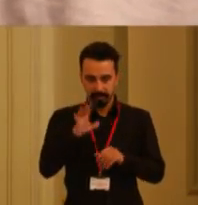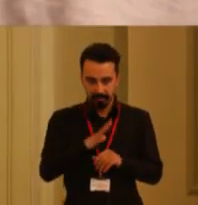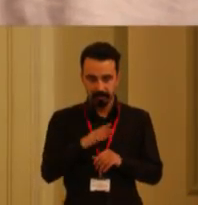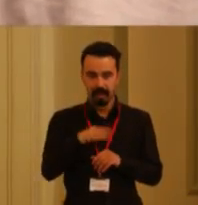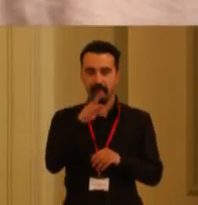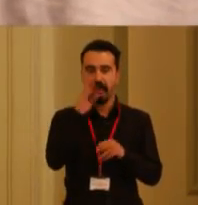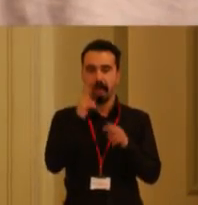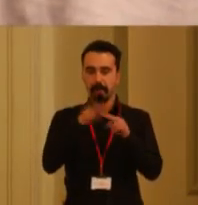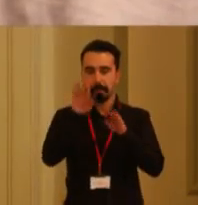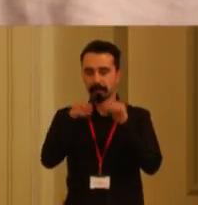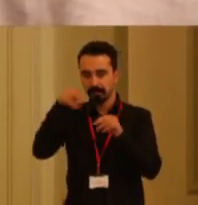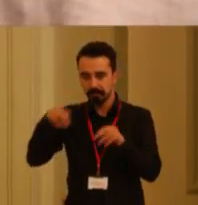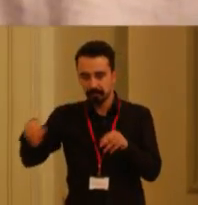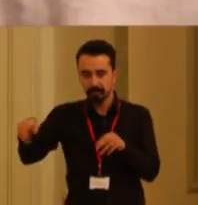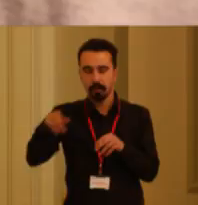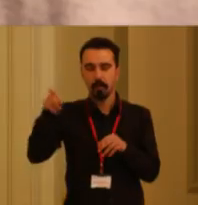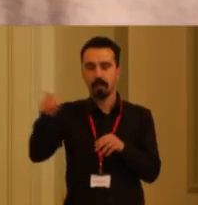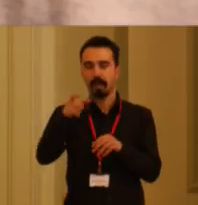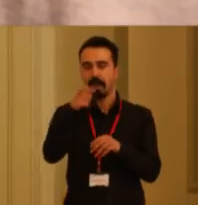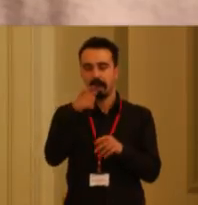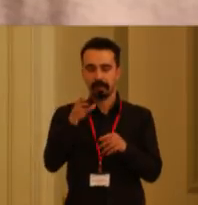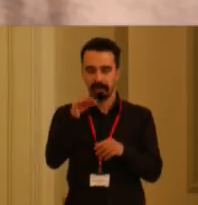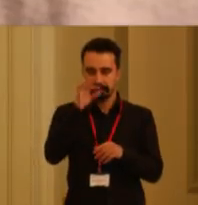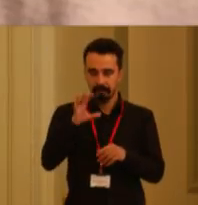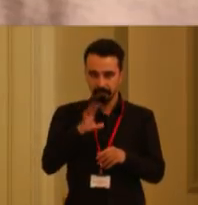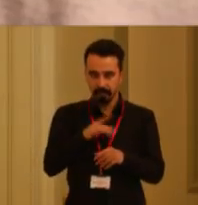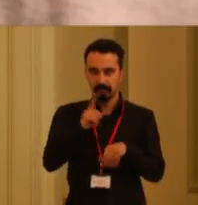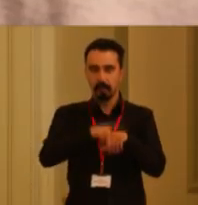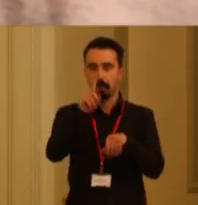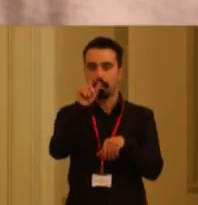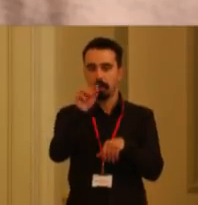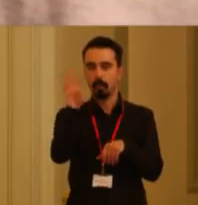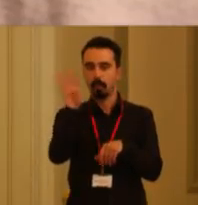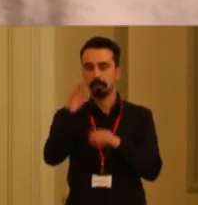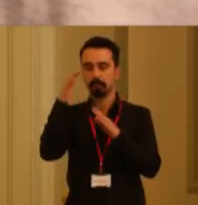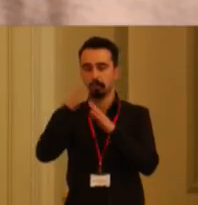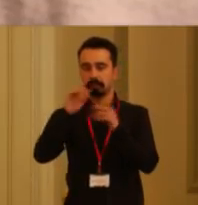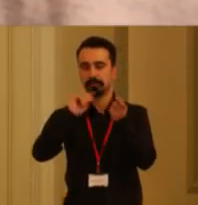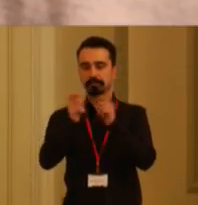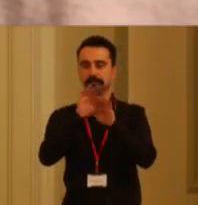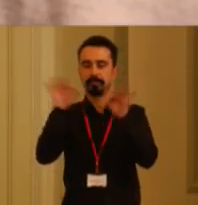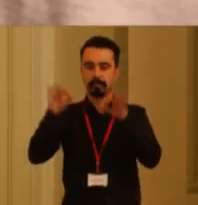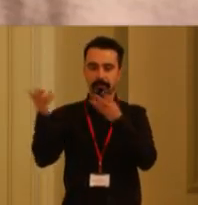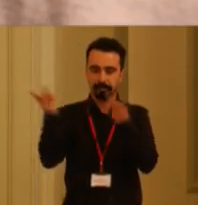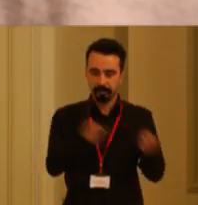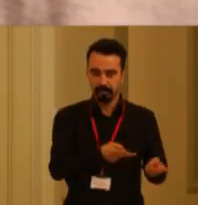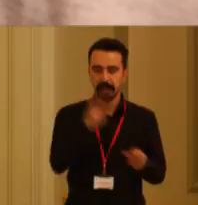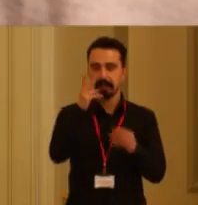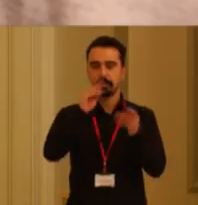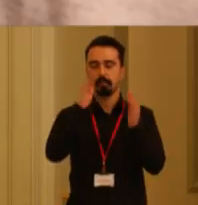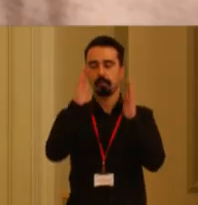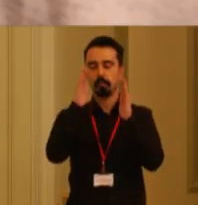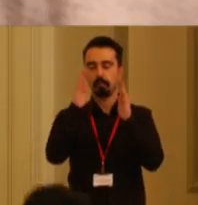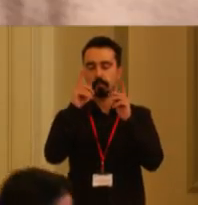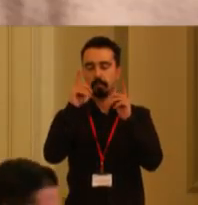deserve tea, coffee. Let's go downstairs to the Palm Court and enjoy what's on offer. We'll be back at